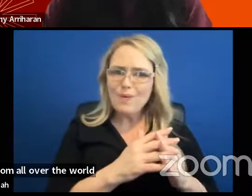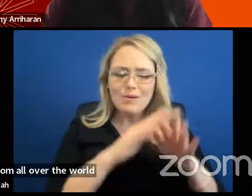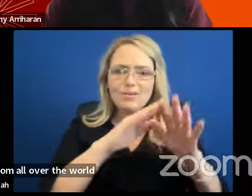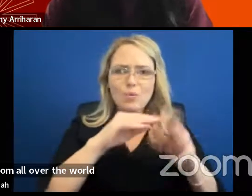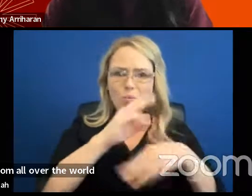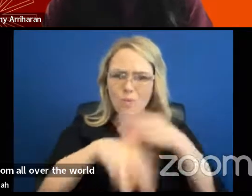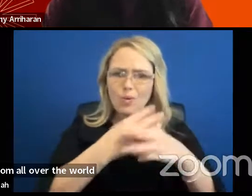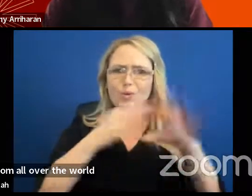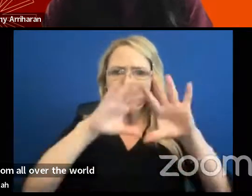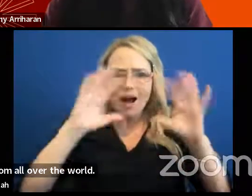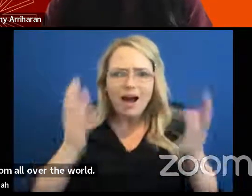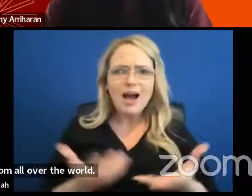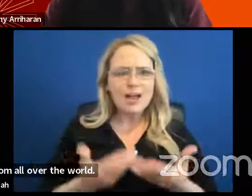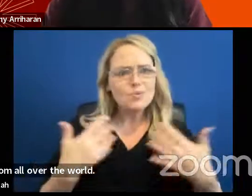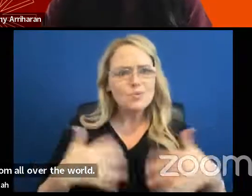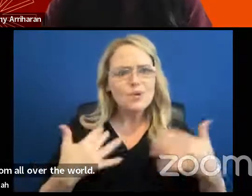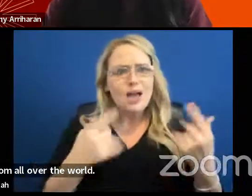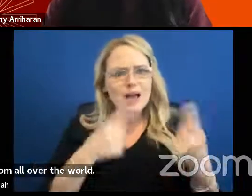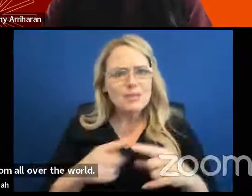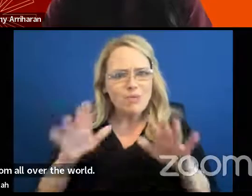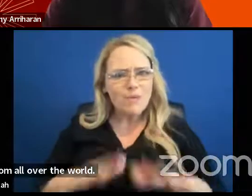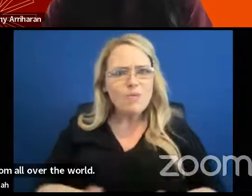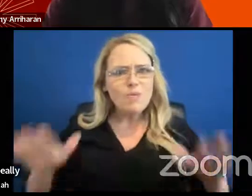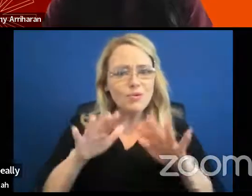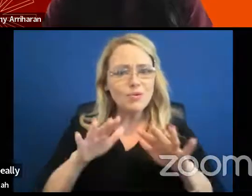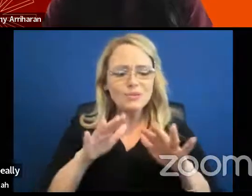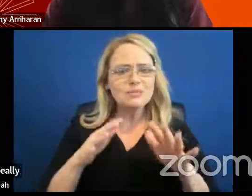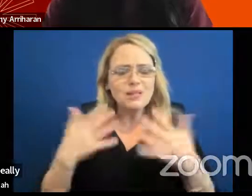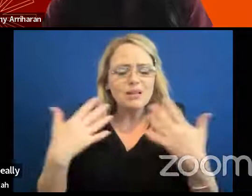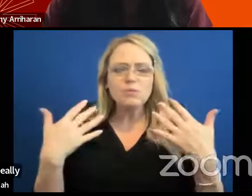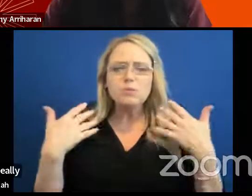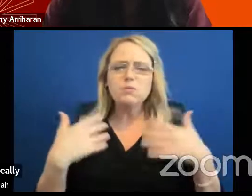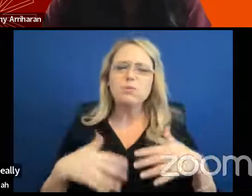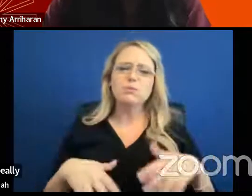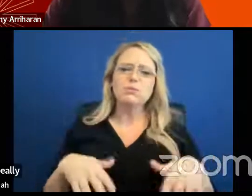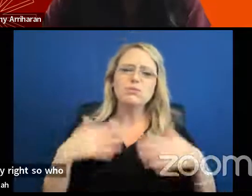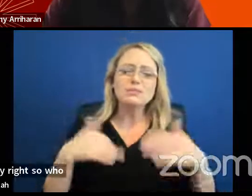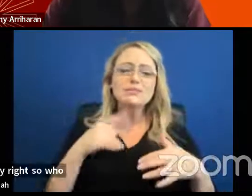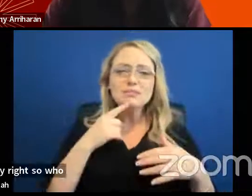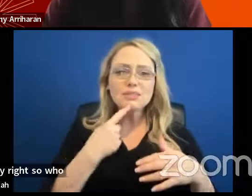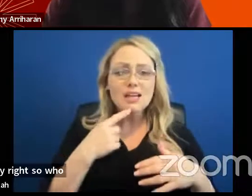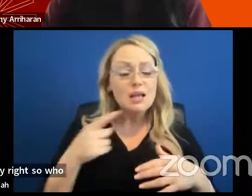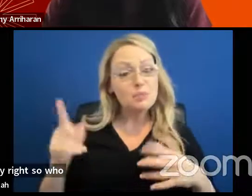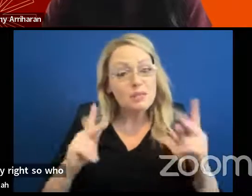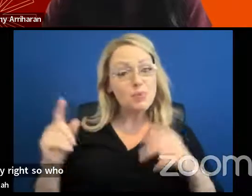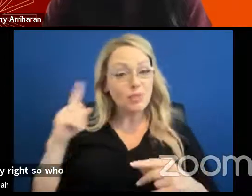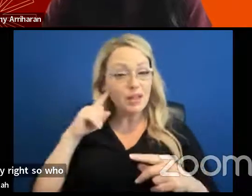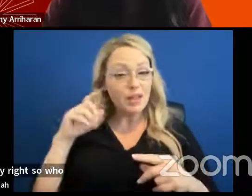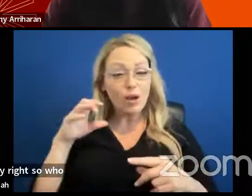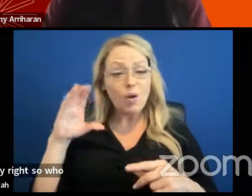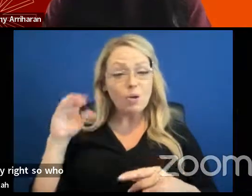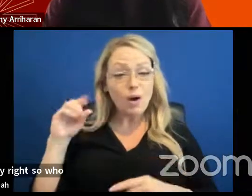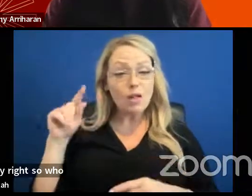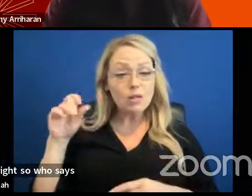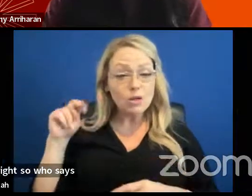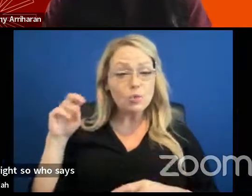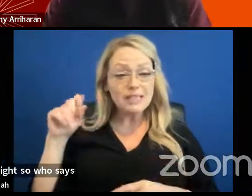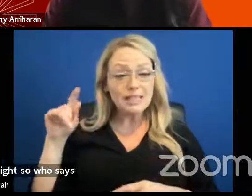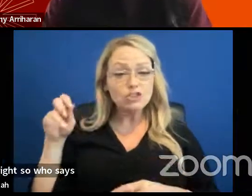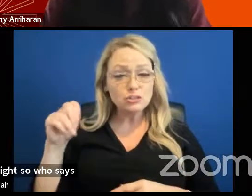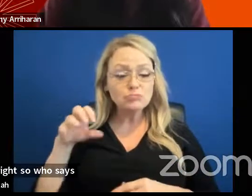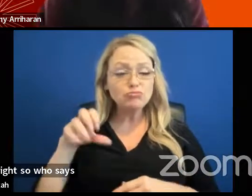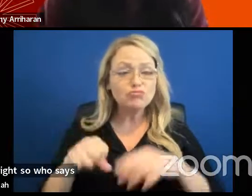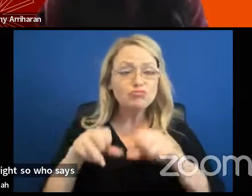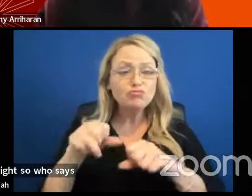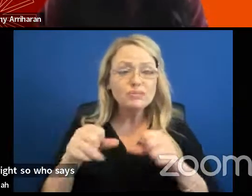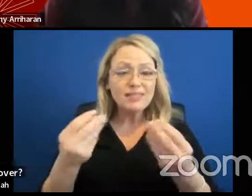as just really heavy, right? So who says colonization is over? I would like to talk about, I have been reading some